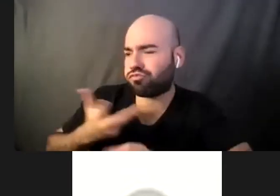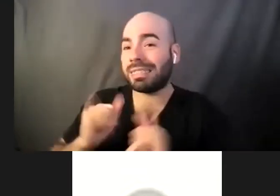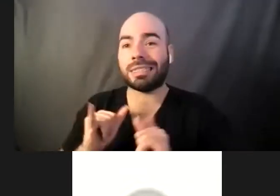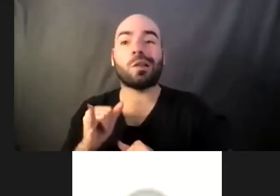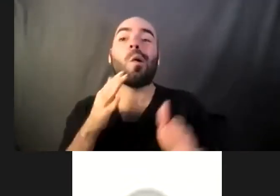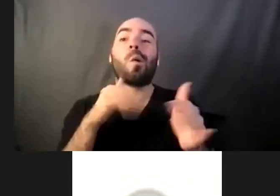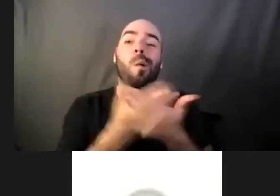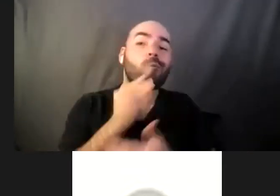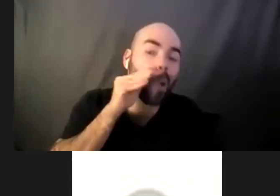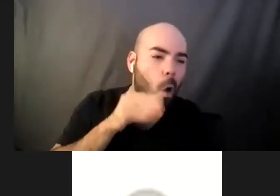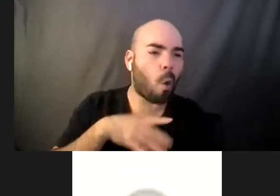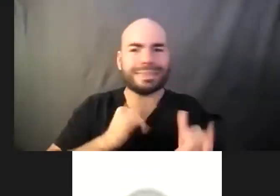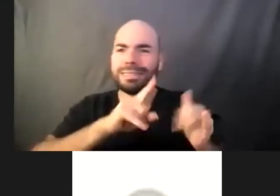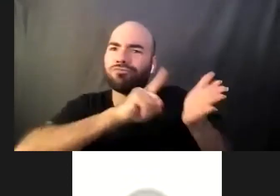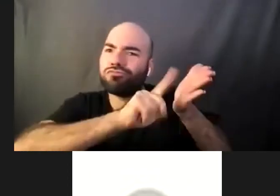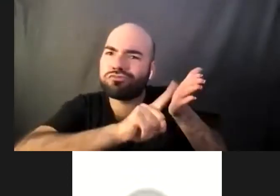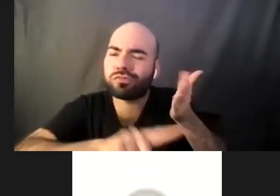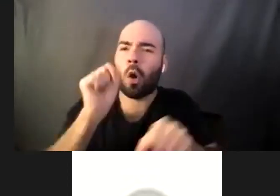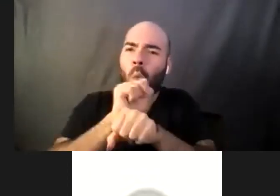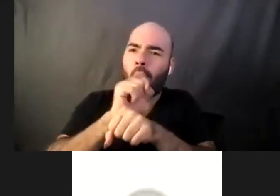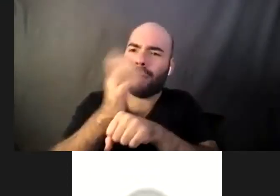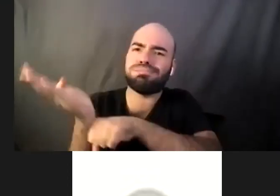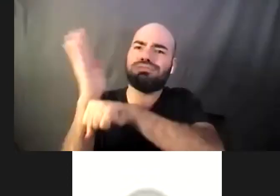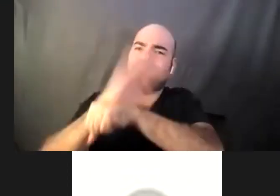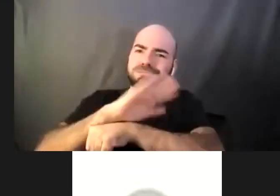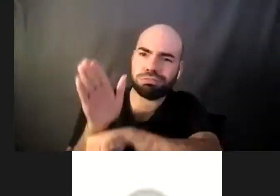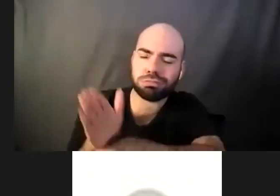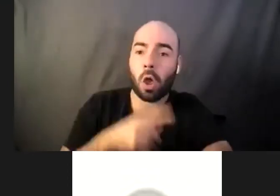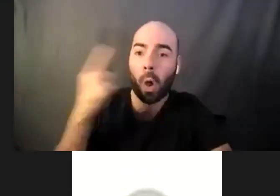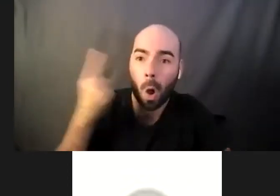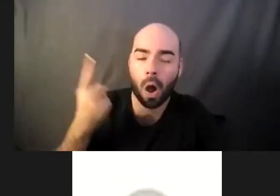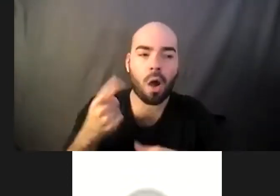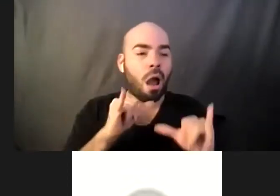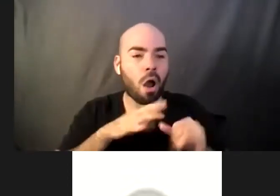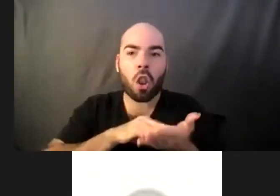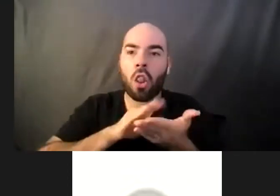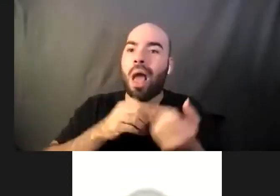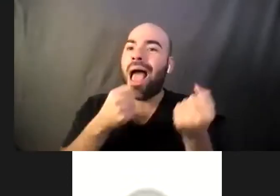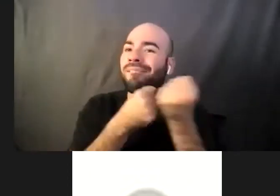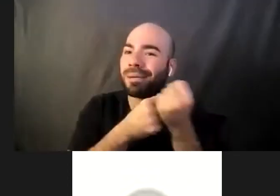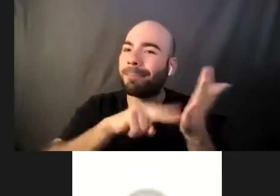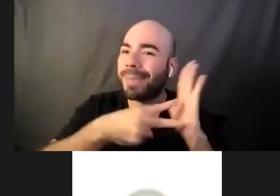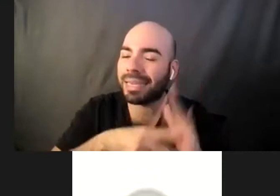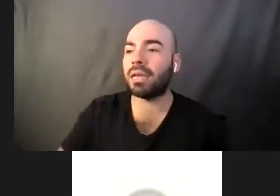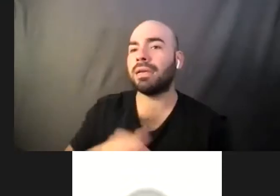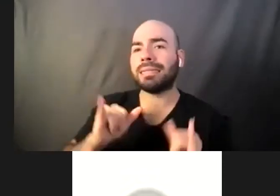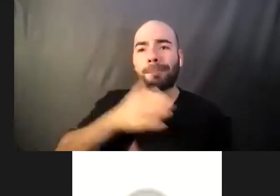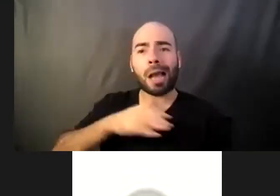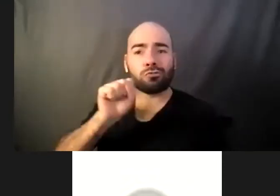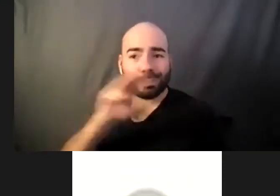of research. I ended up doing a lot of advocacy. I've attended a couple of rallies. I became really outspoken on social media, like on my own social